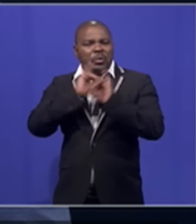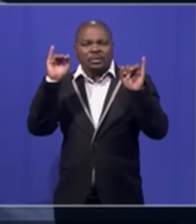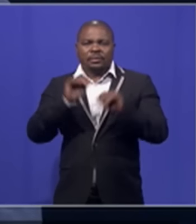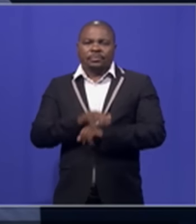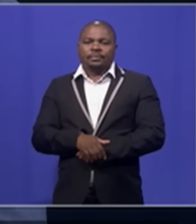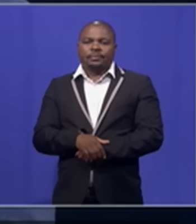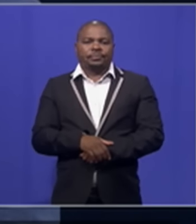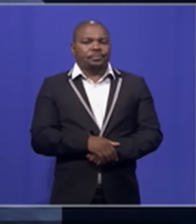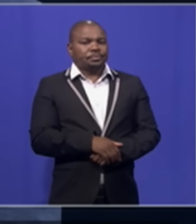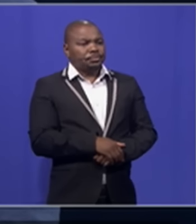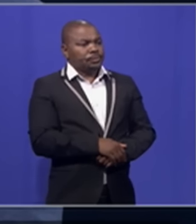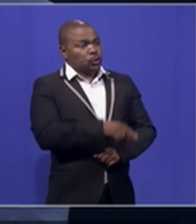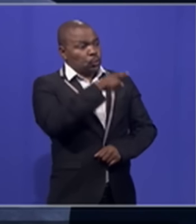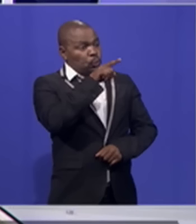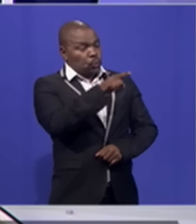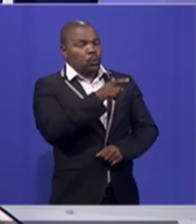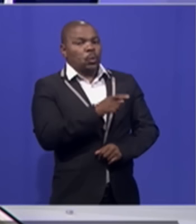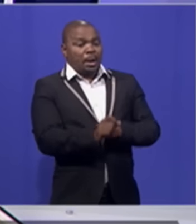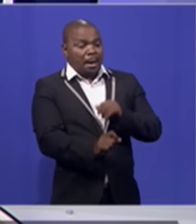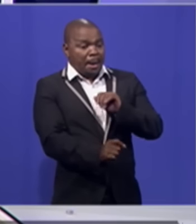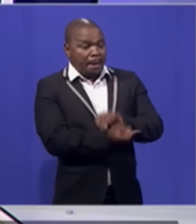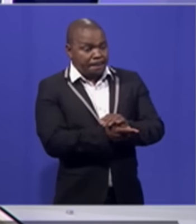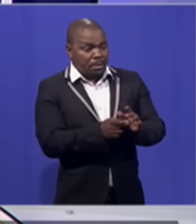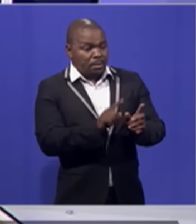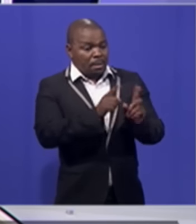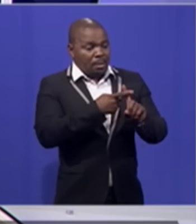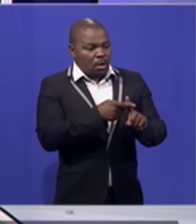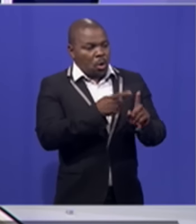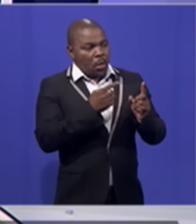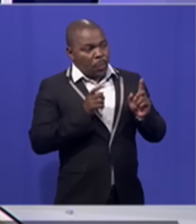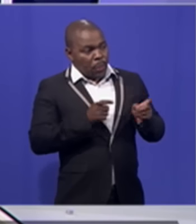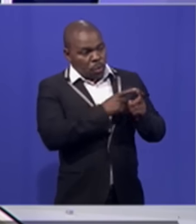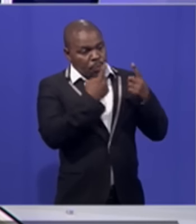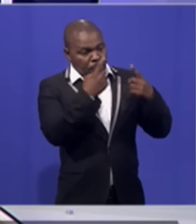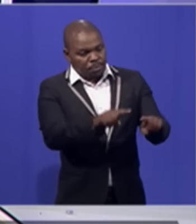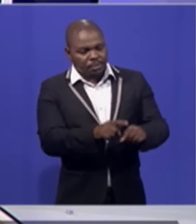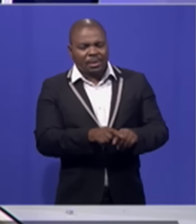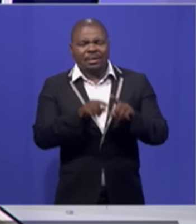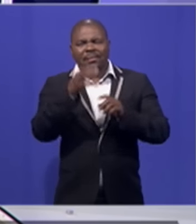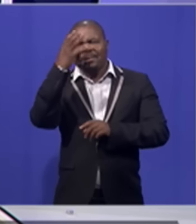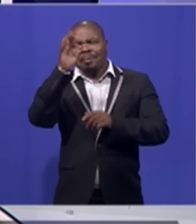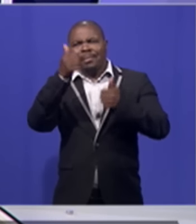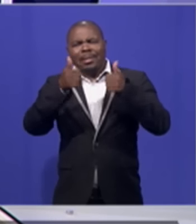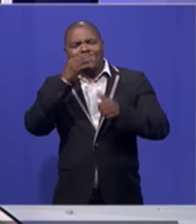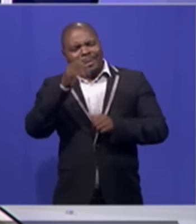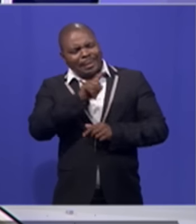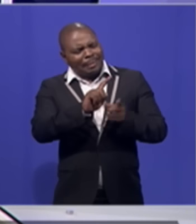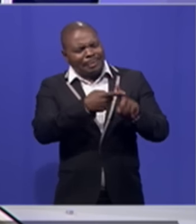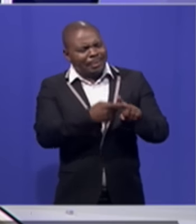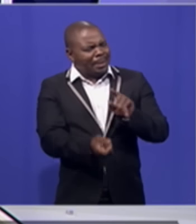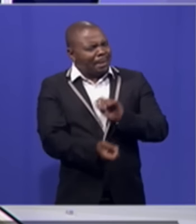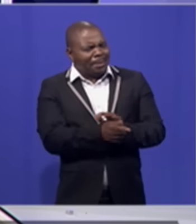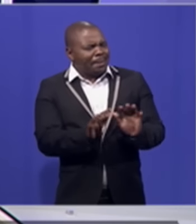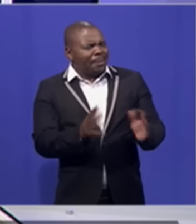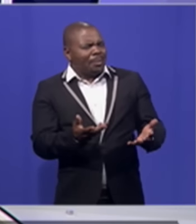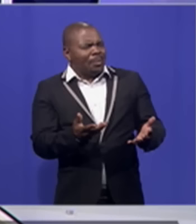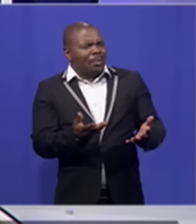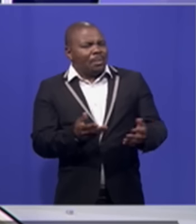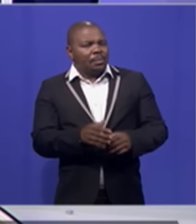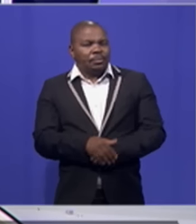Jalo ka o bile sebakeng seo seng ha kotsi qeta ho etsahala hantle bahlanka ba mmuso ba re kotsi ena e bakilwe ke eng e bang ba se ba lefile tlaleho ya sethathong.